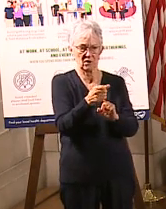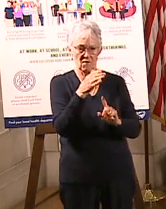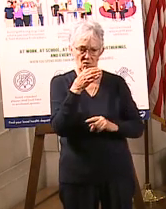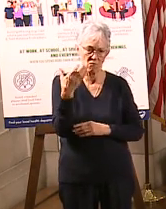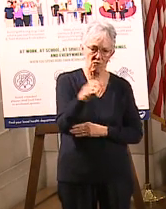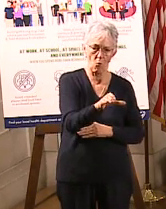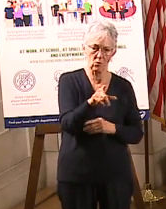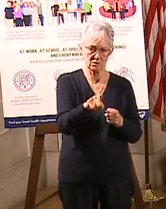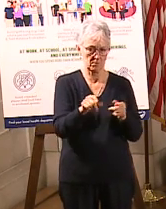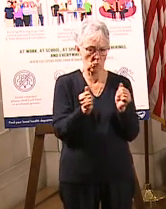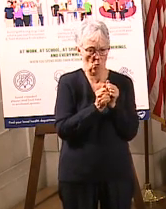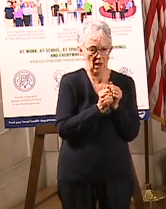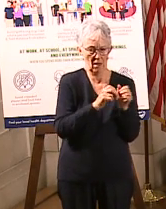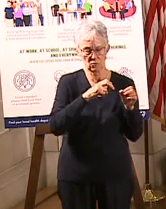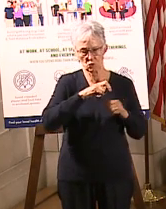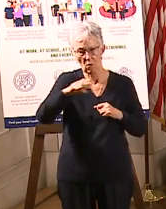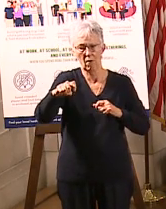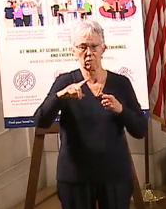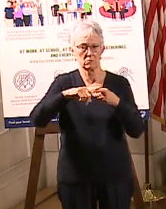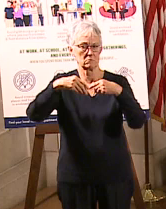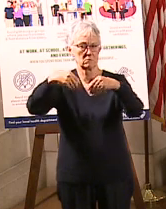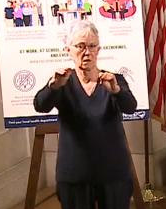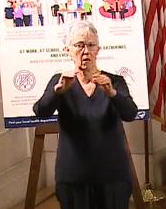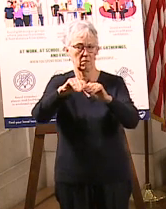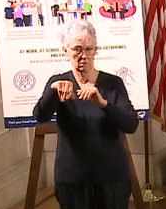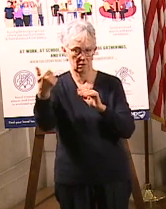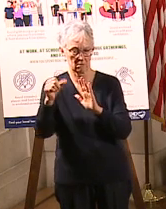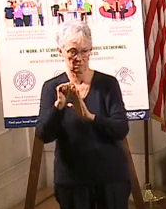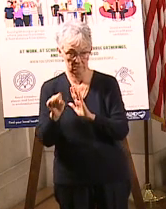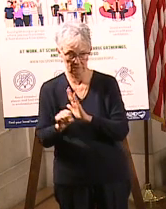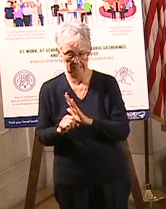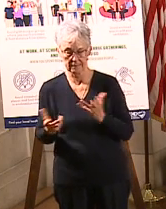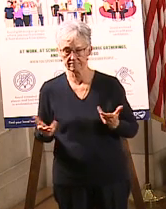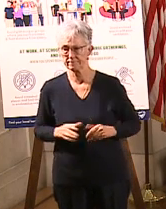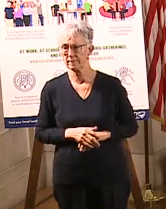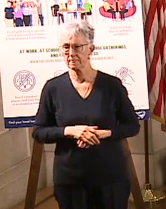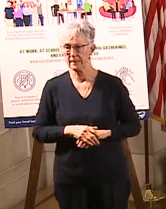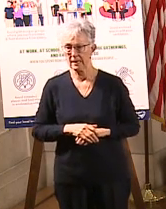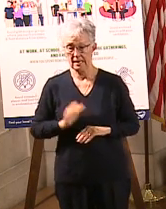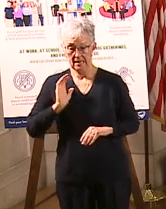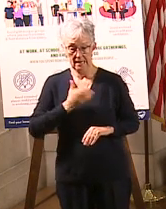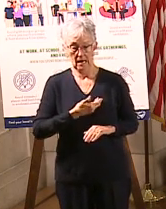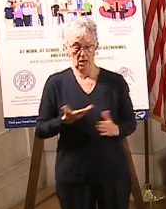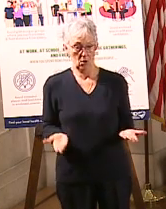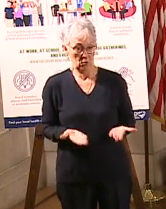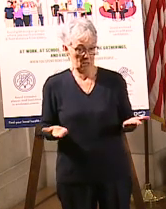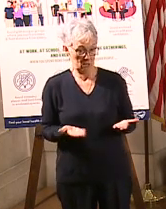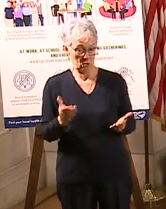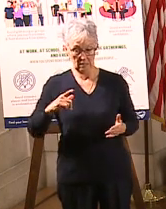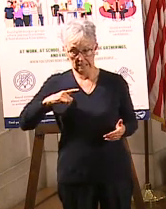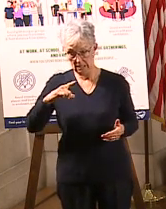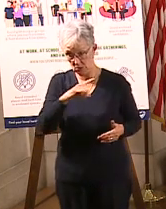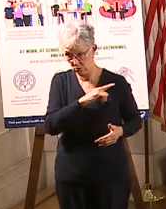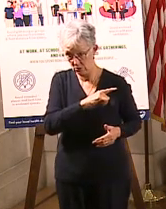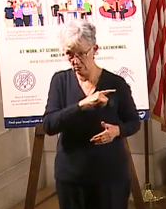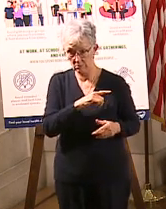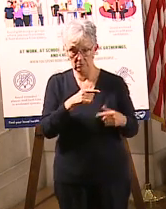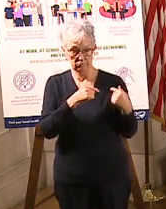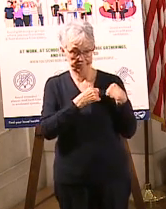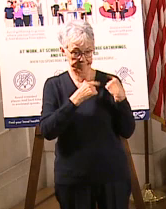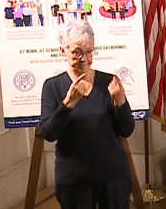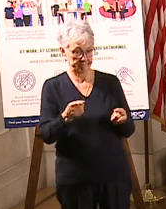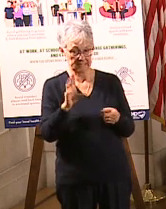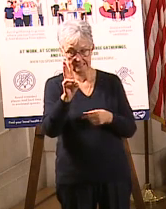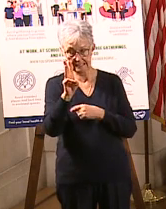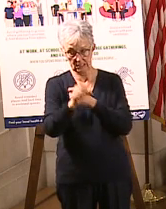going to talk about that in just a minute. From the legislature side, this is something that over the course of the last